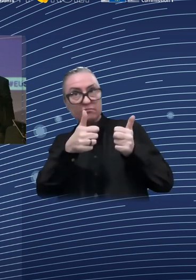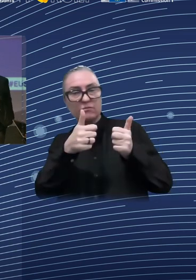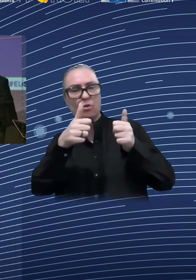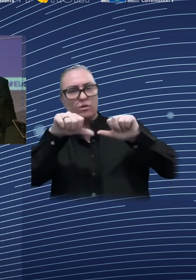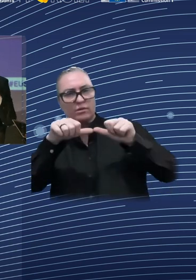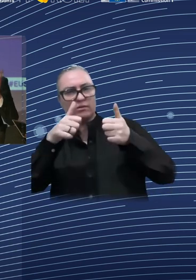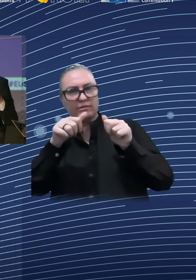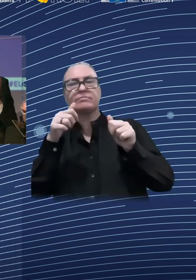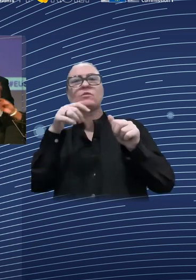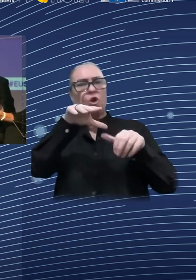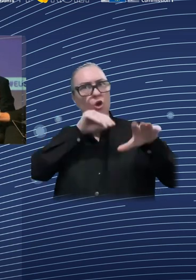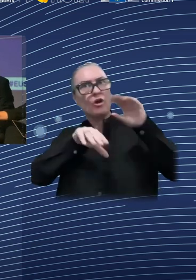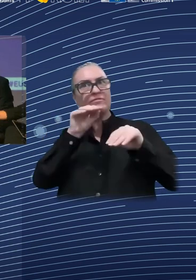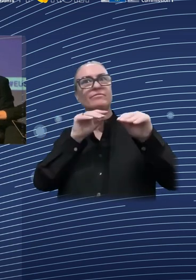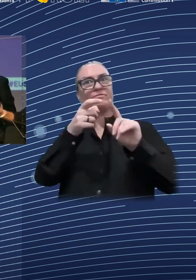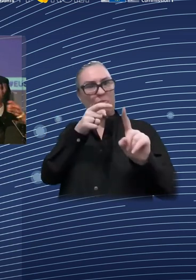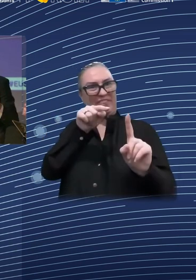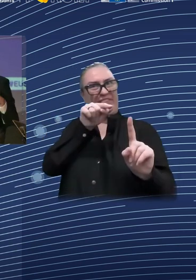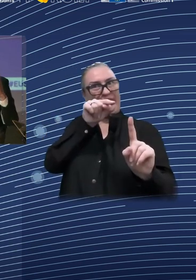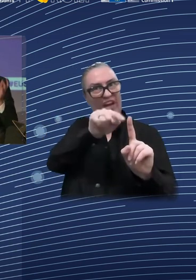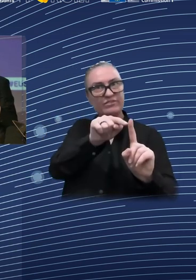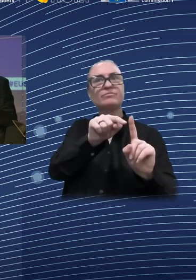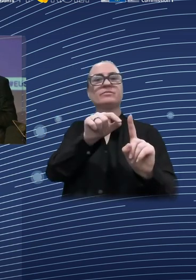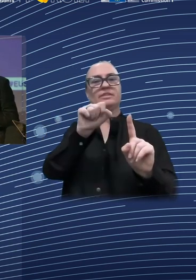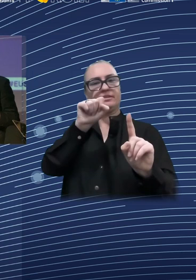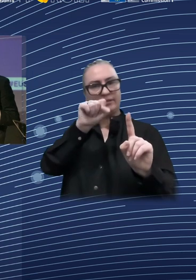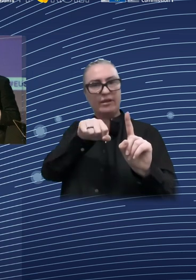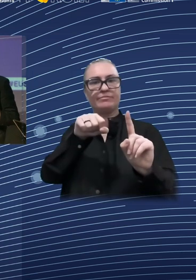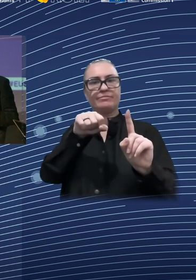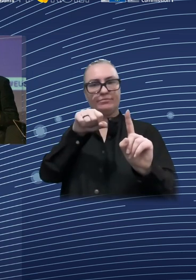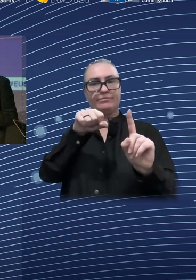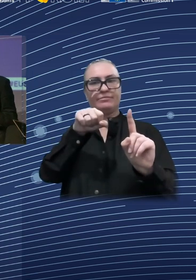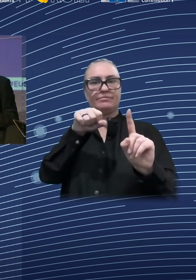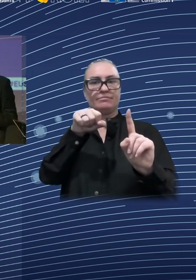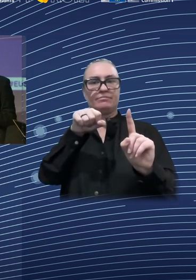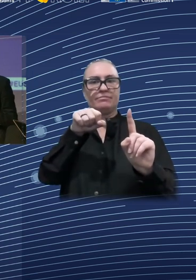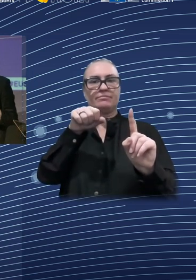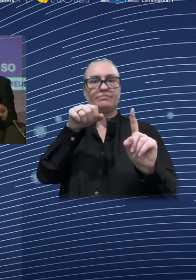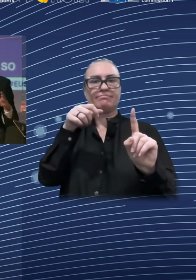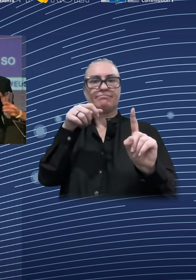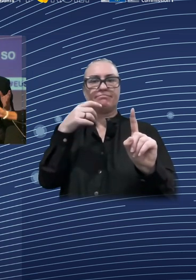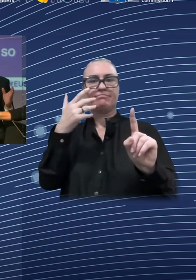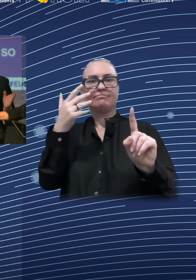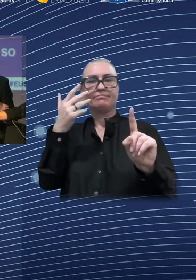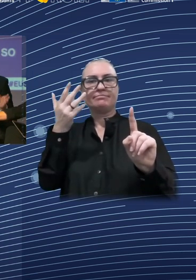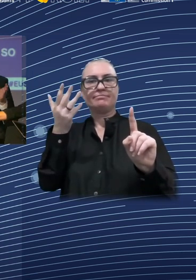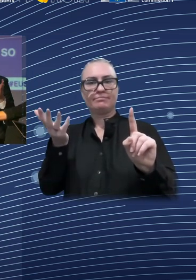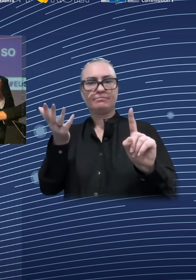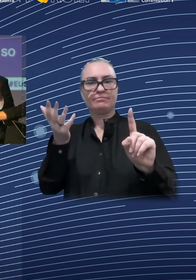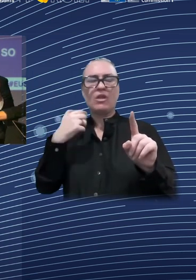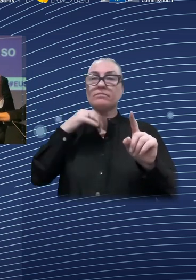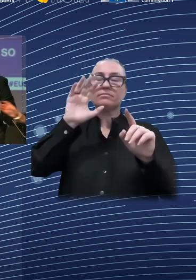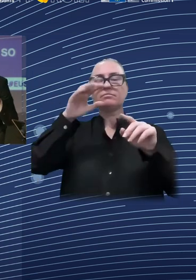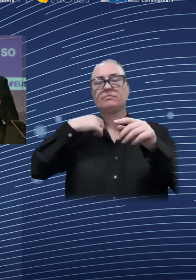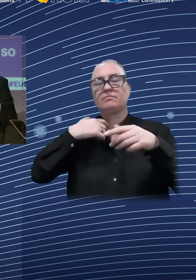of tasks in platforms and so on, like Uber, and you all know them. And then the other one is the digitalization